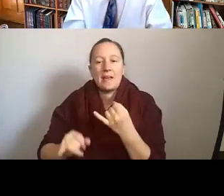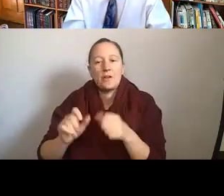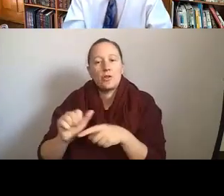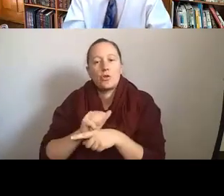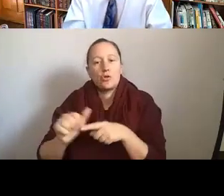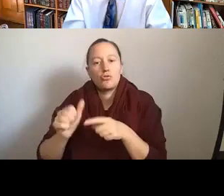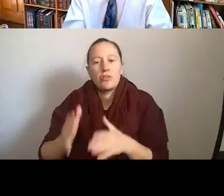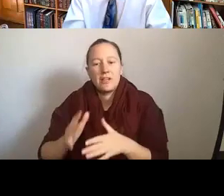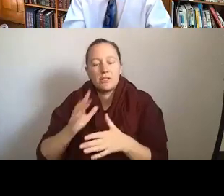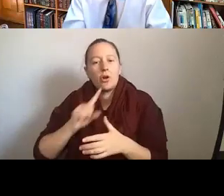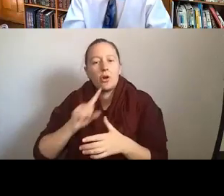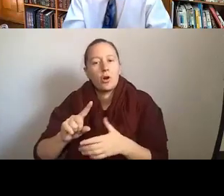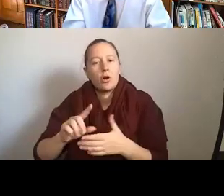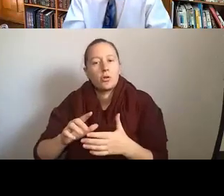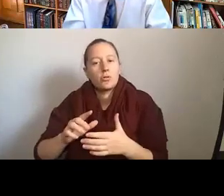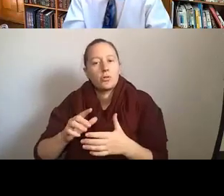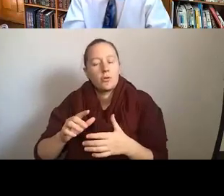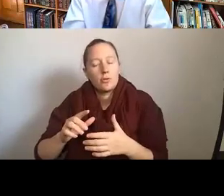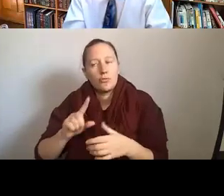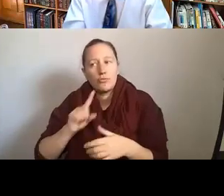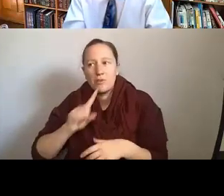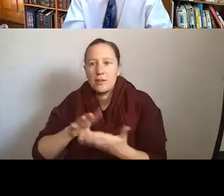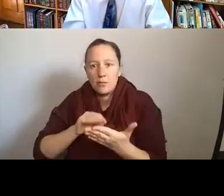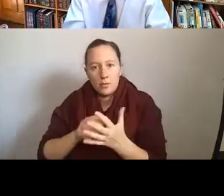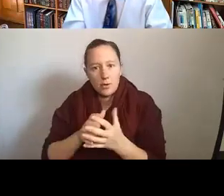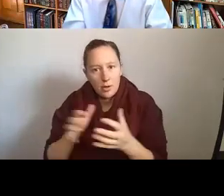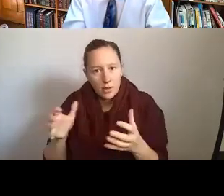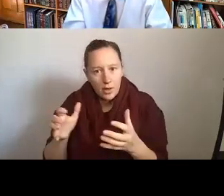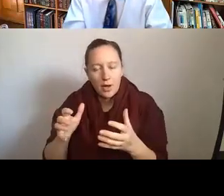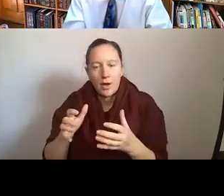and then can do individualized work with those mentors.